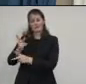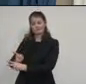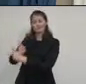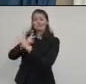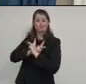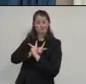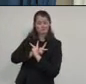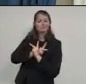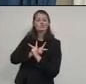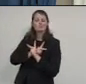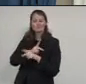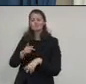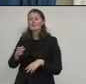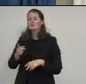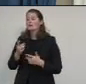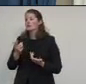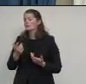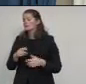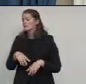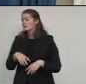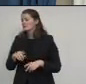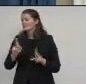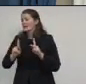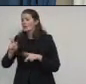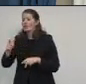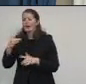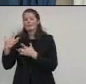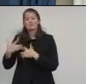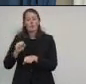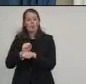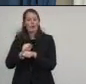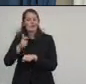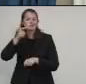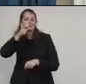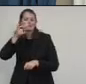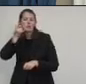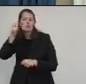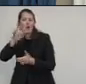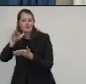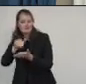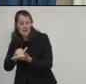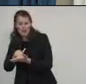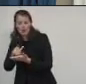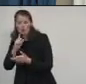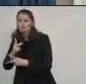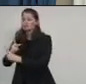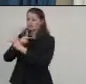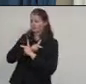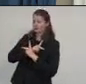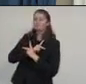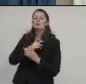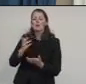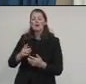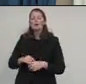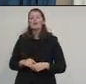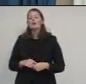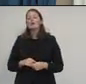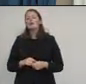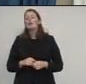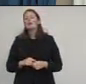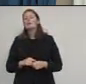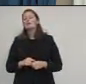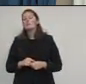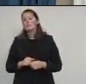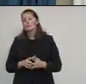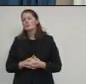incumbent upon the business to decide or the individual to decide. I can tell you that good business practices would stipulate or